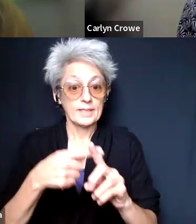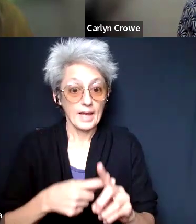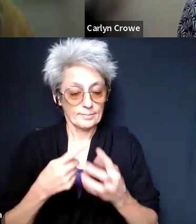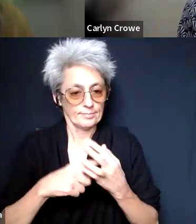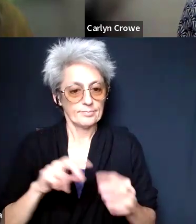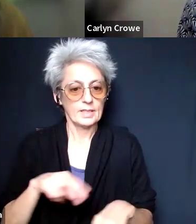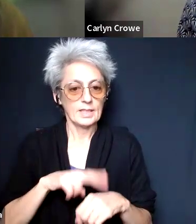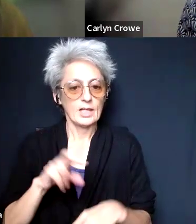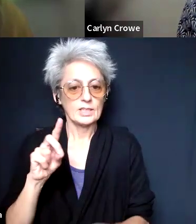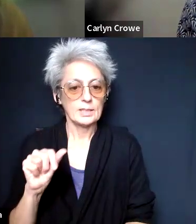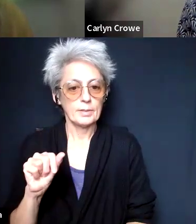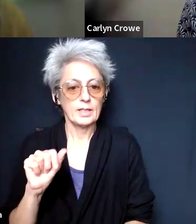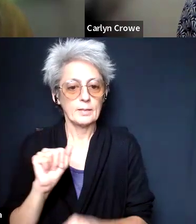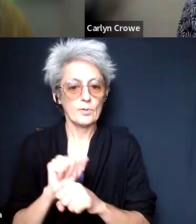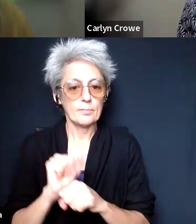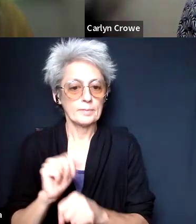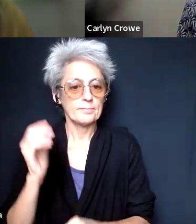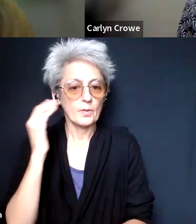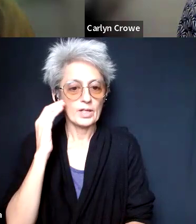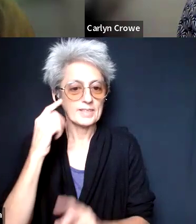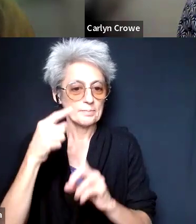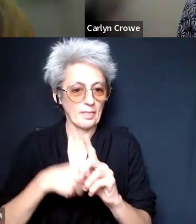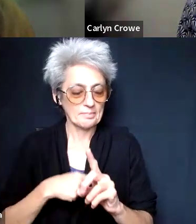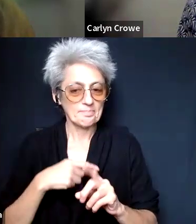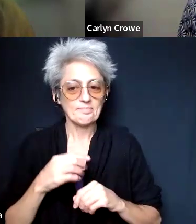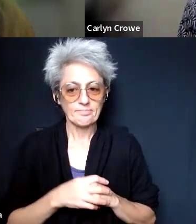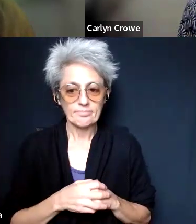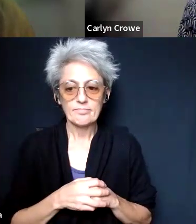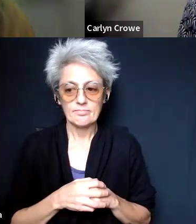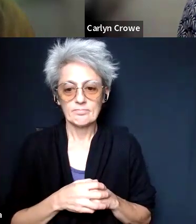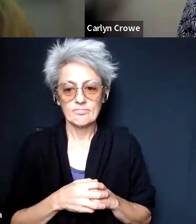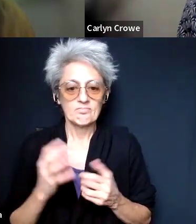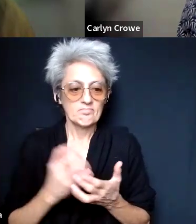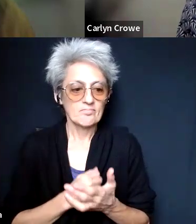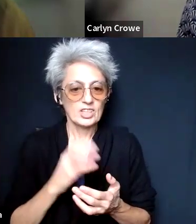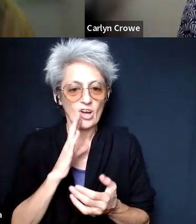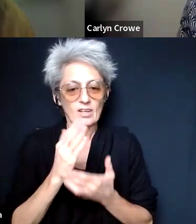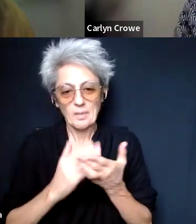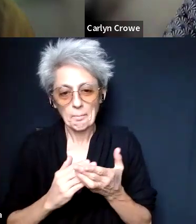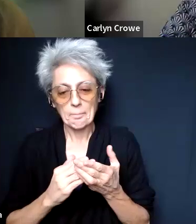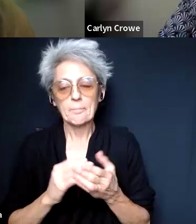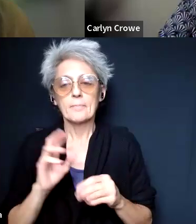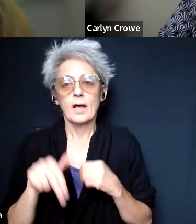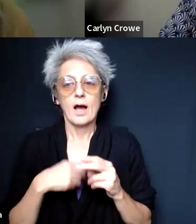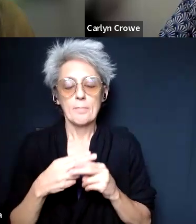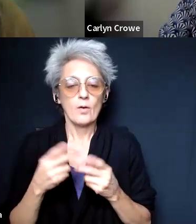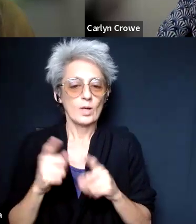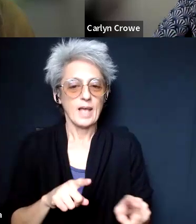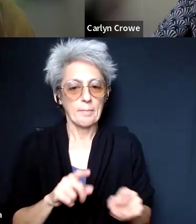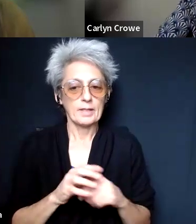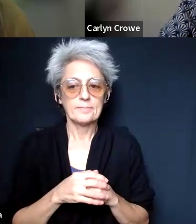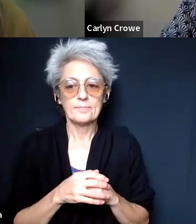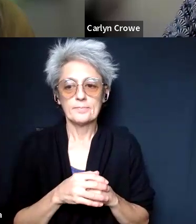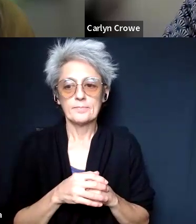National Disability Employment Awareness Month. So we wanted to talk some about the things that are going on there. Plus, we